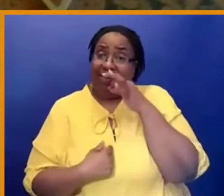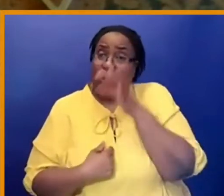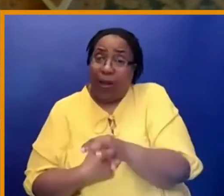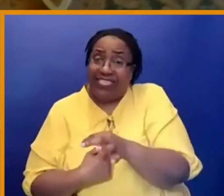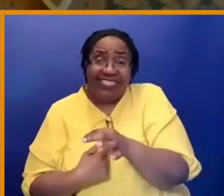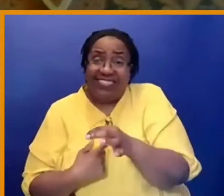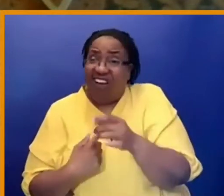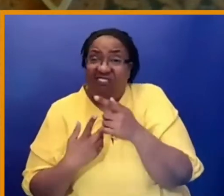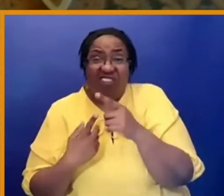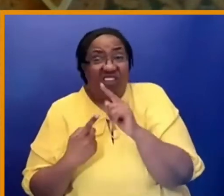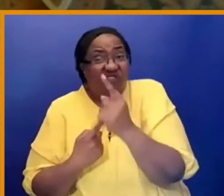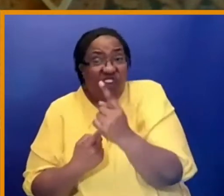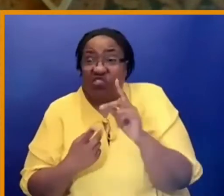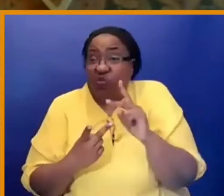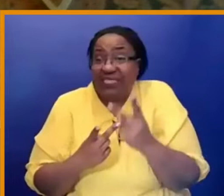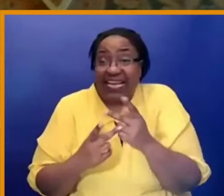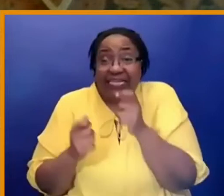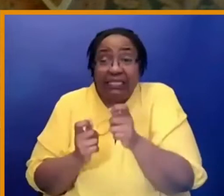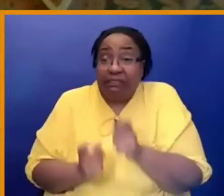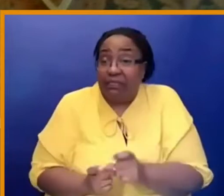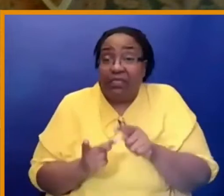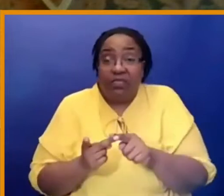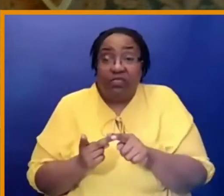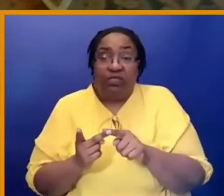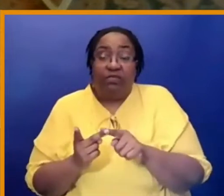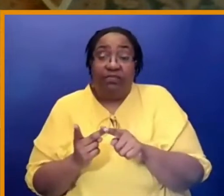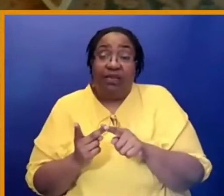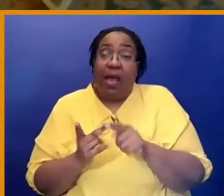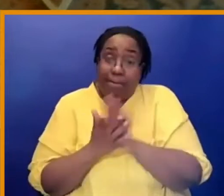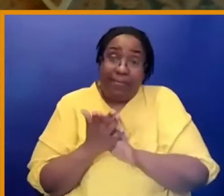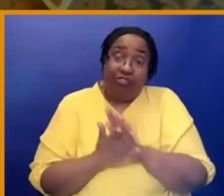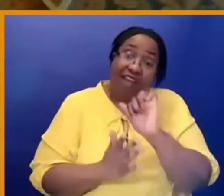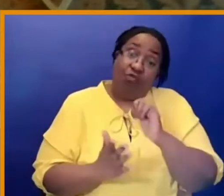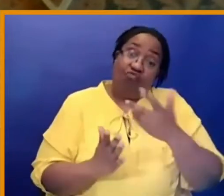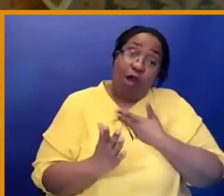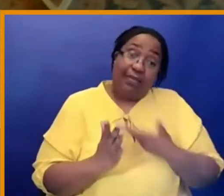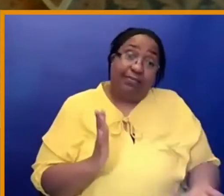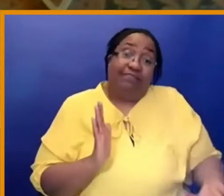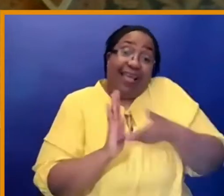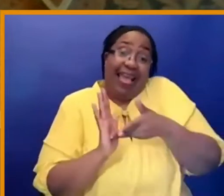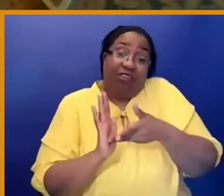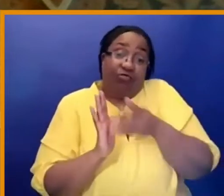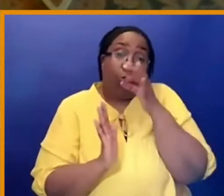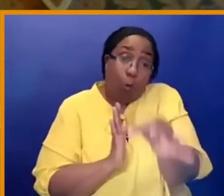order clauses will then have the right to ask supplementary questions and